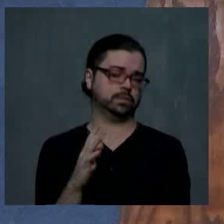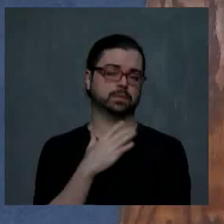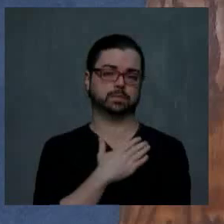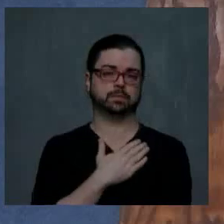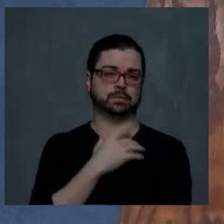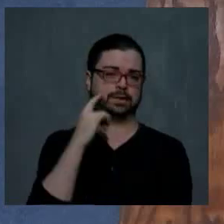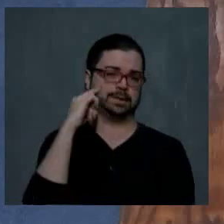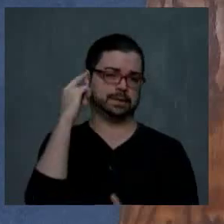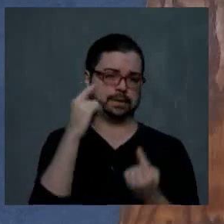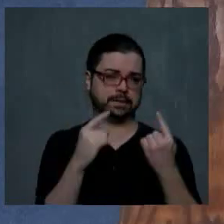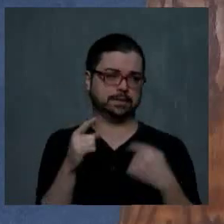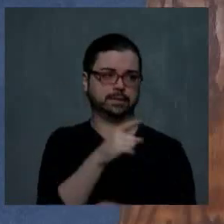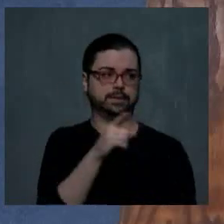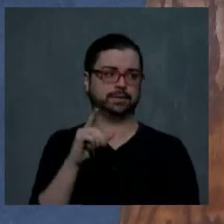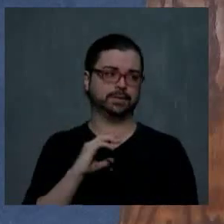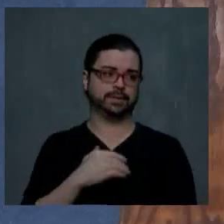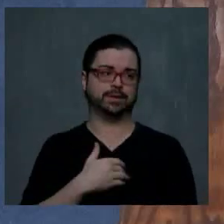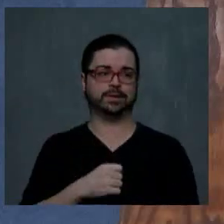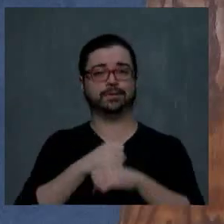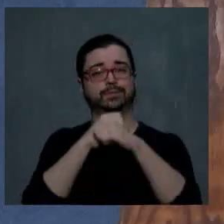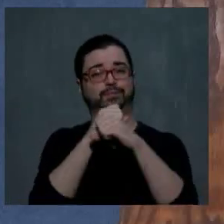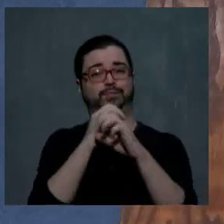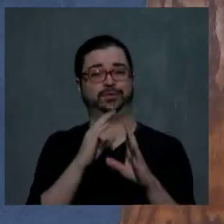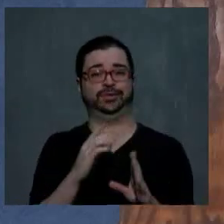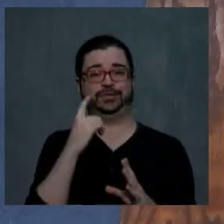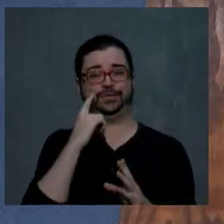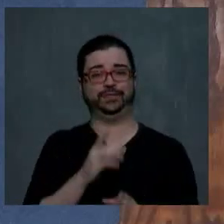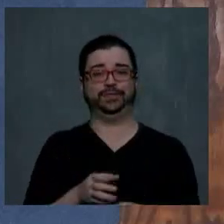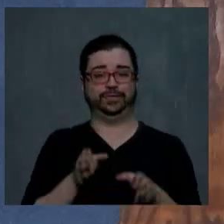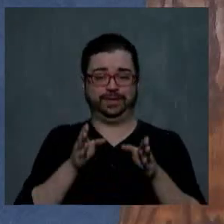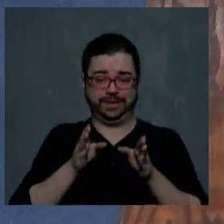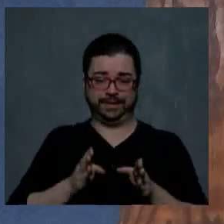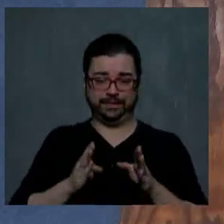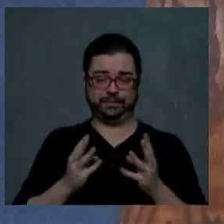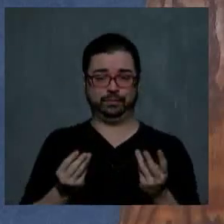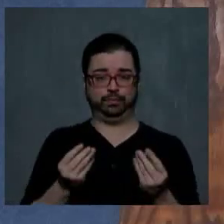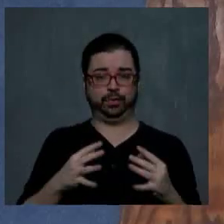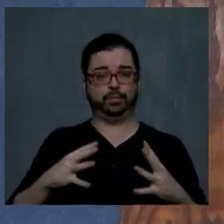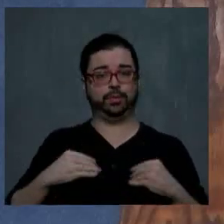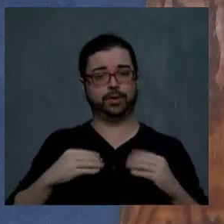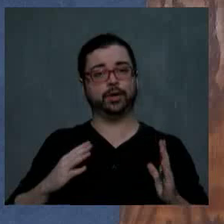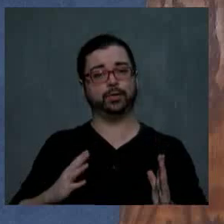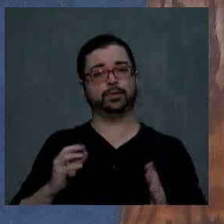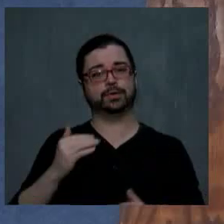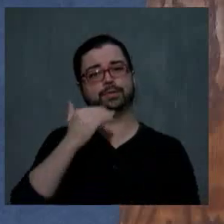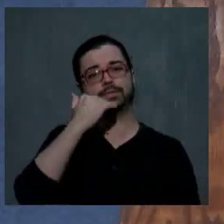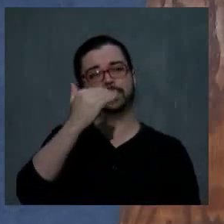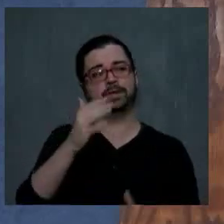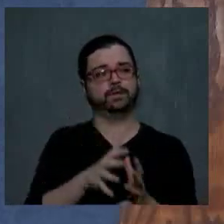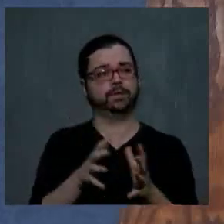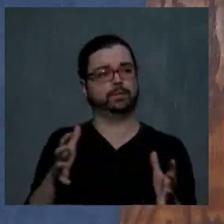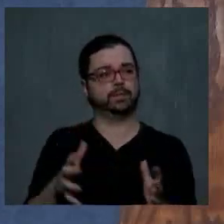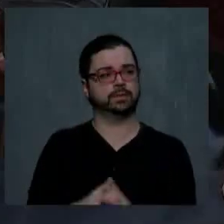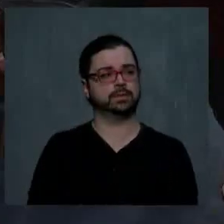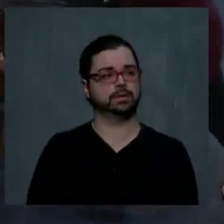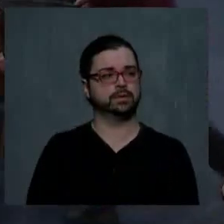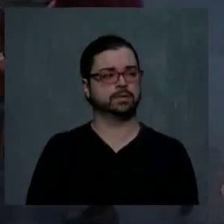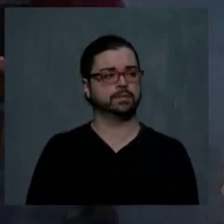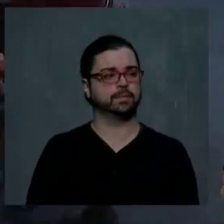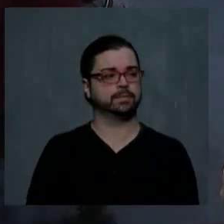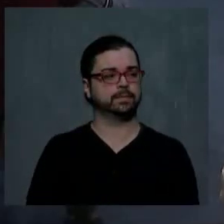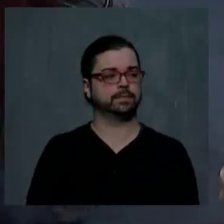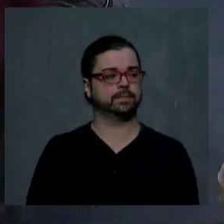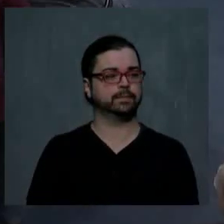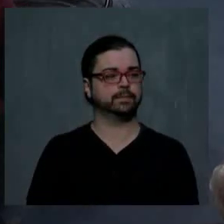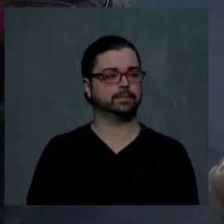are our protectors of the individual property owners, so thank you very much. Thank you. Okay.